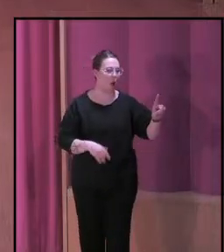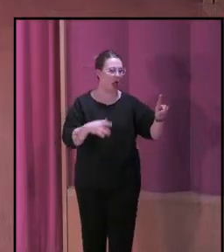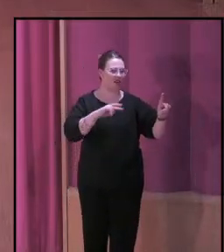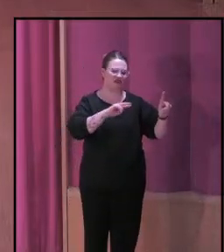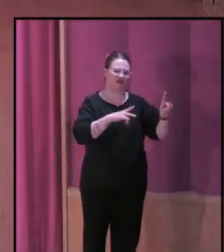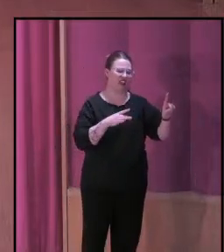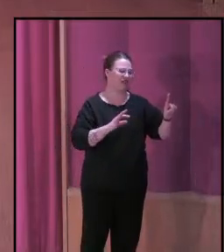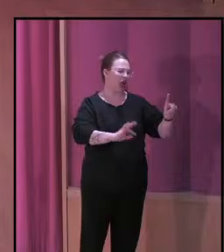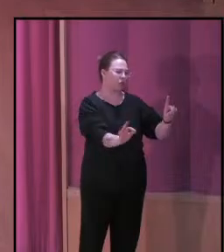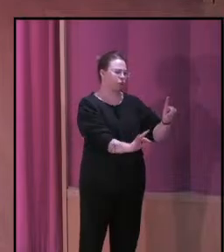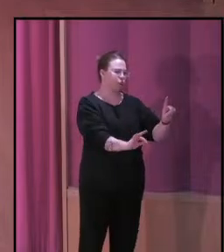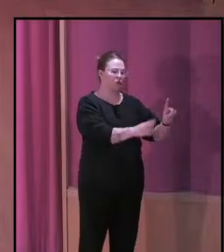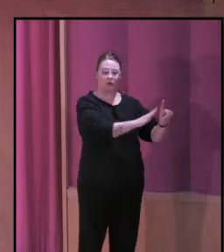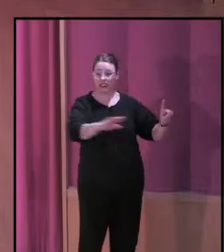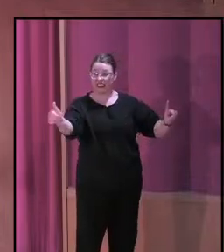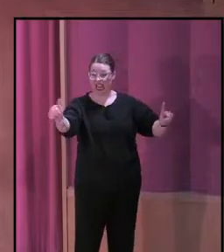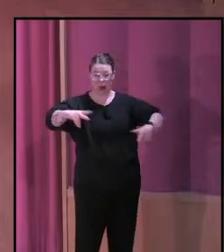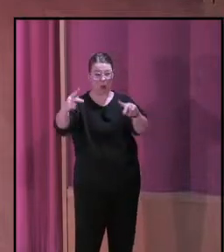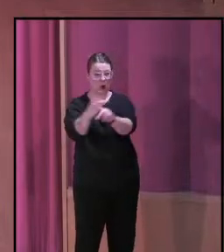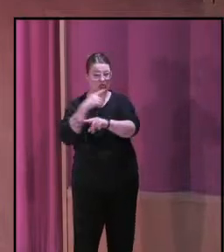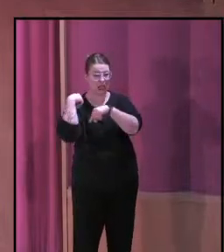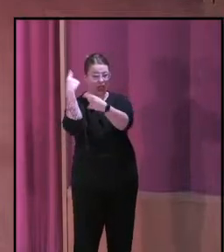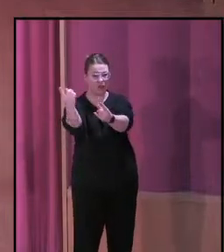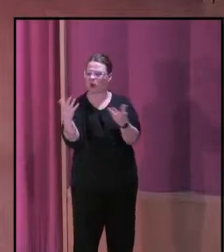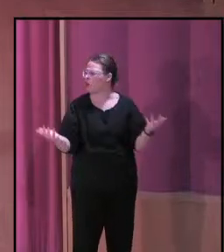is the worst thing you've ever done, where did that fall?